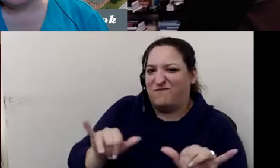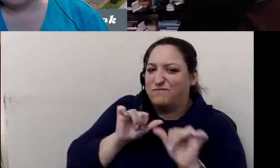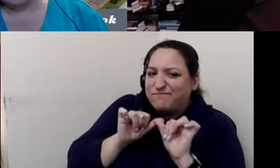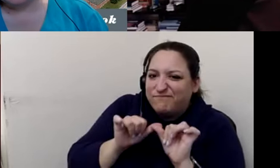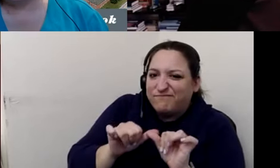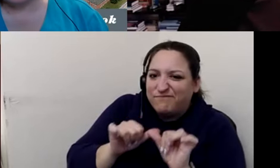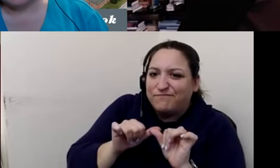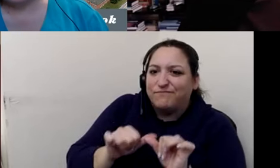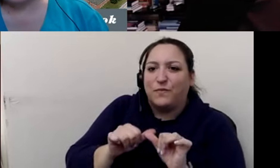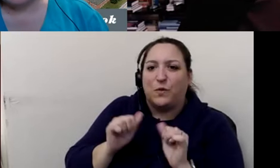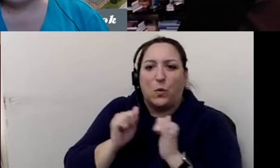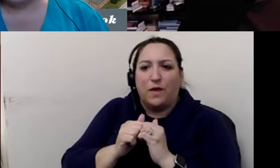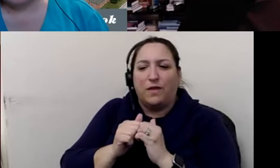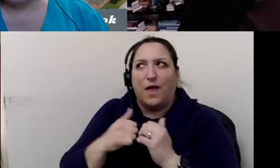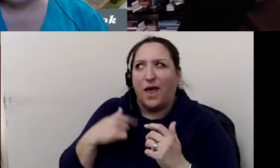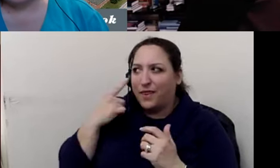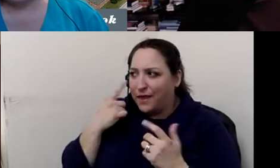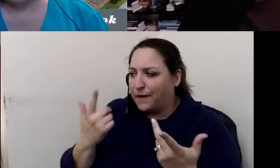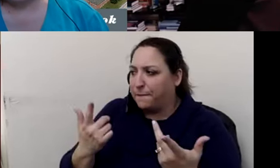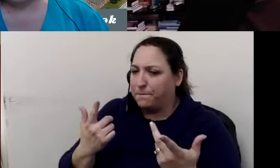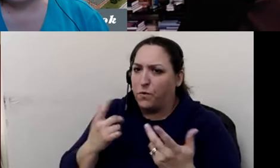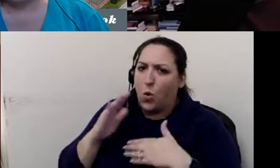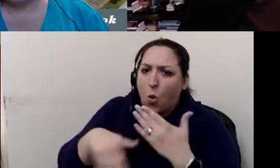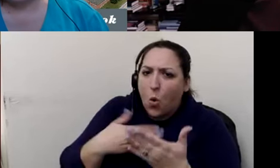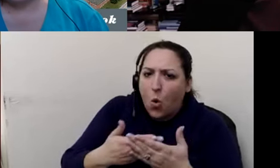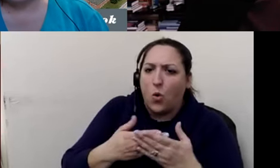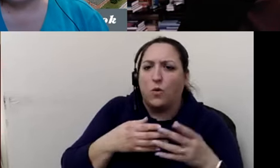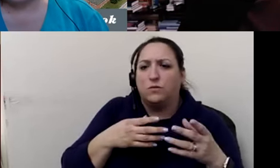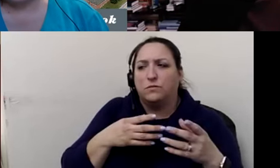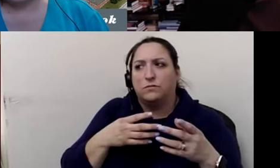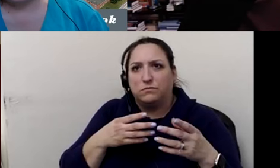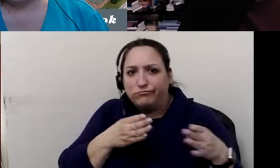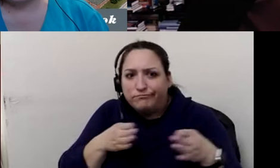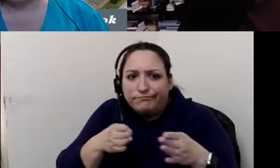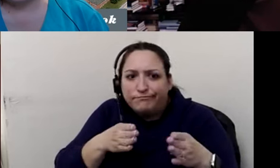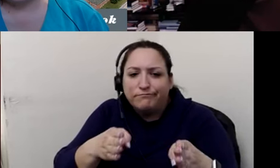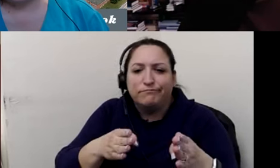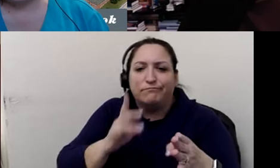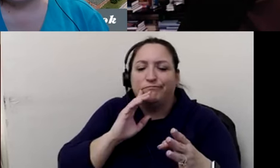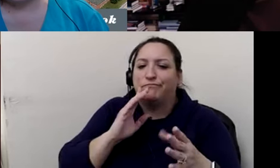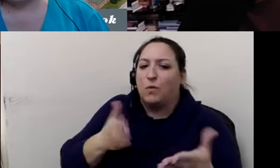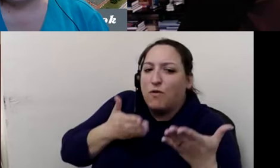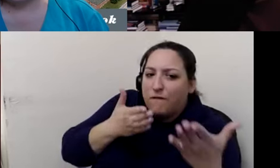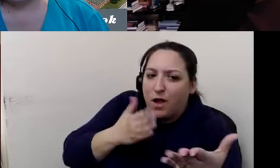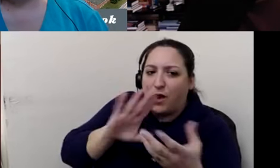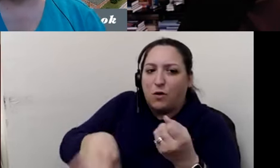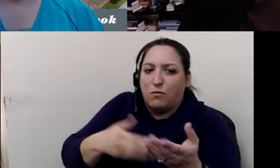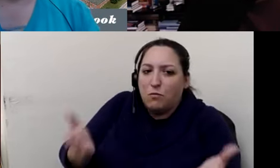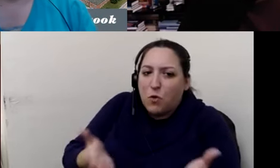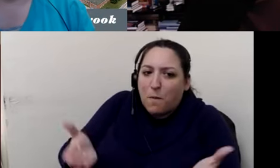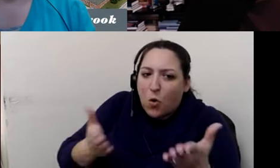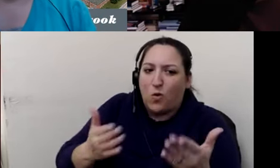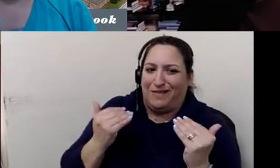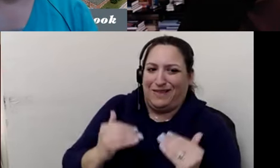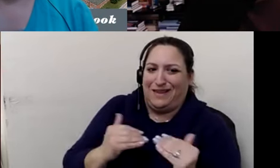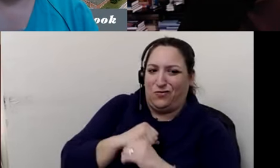continue, right, with, and I think, you know, all the directions and that we are moving in is really to provide and promote least